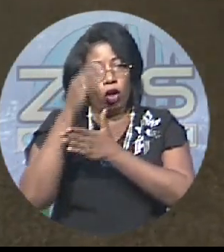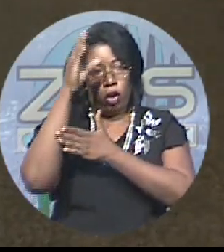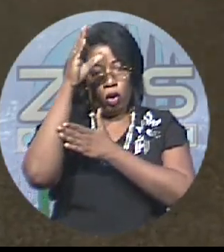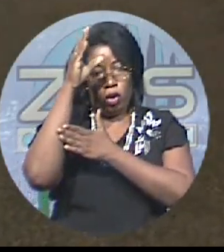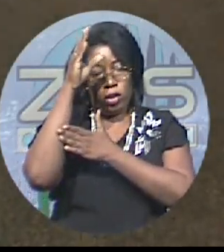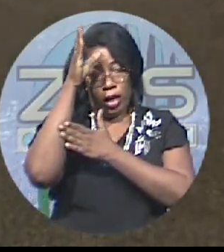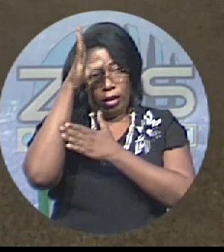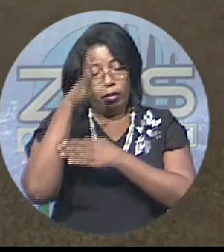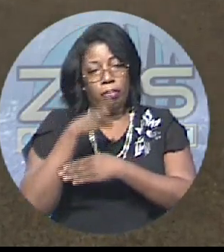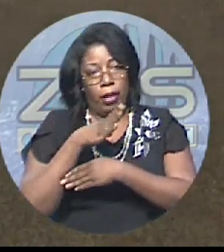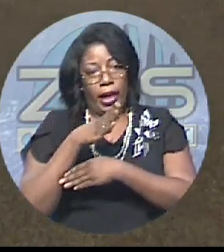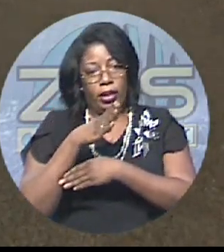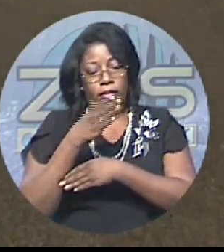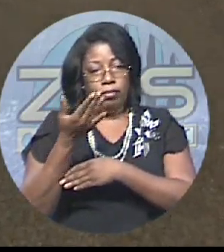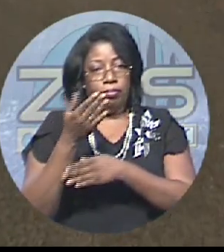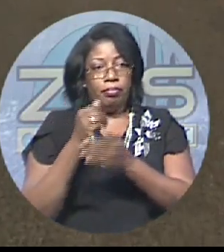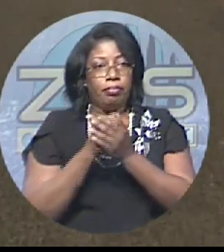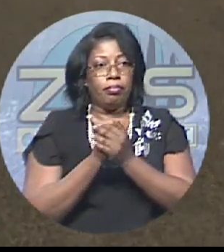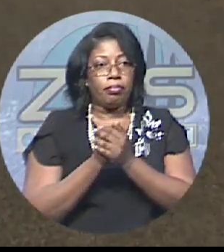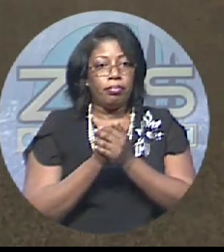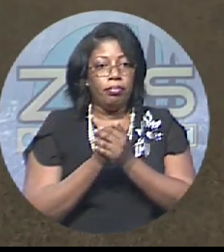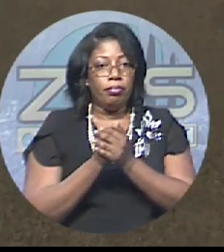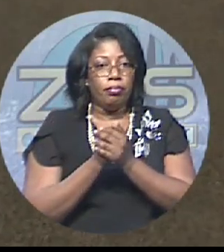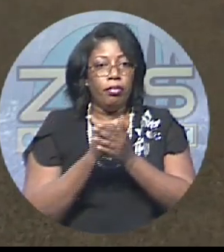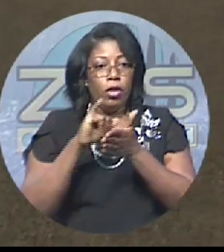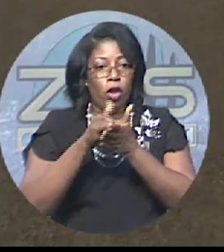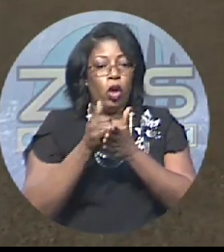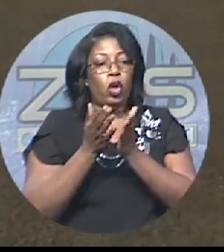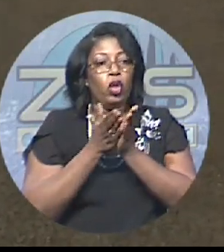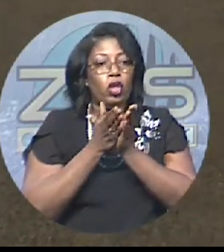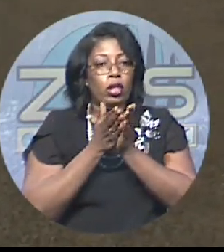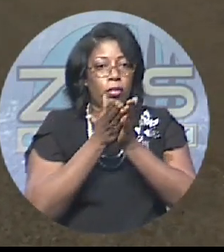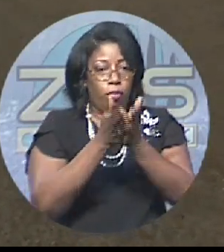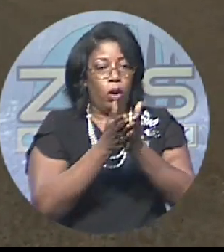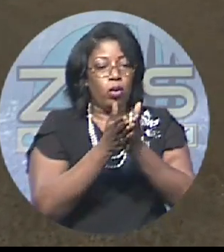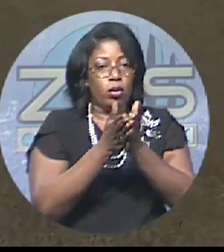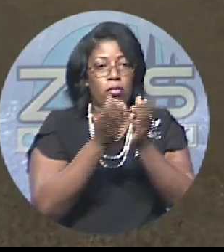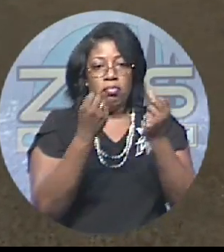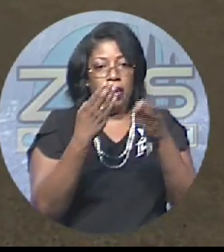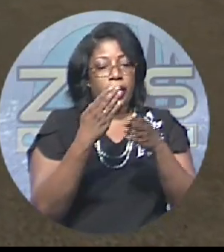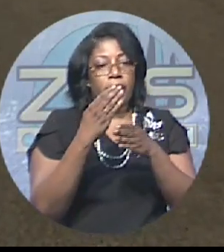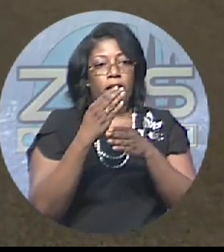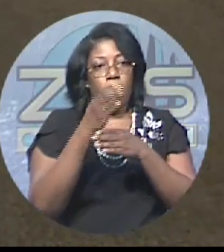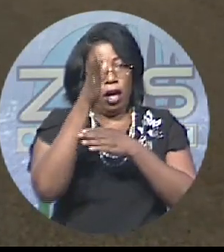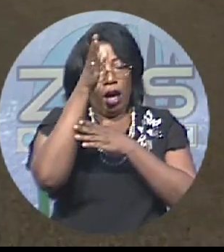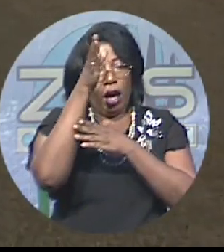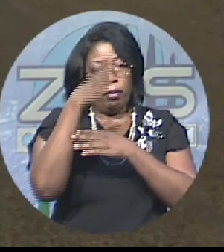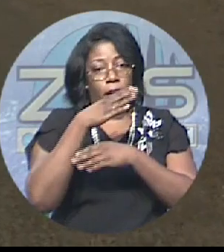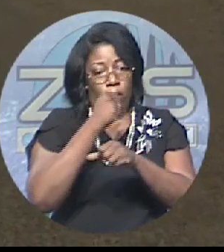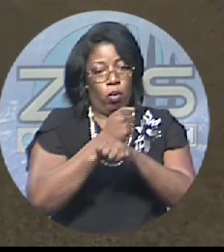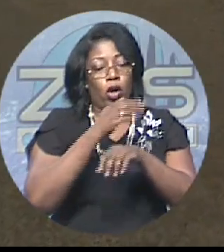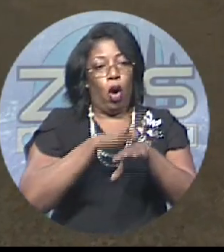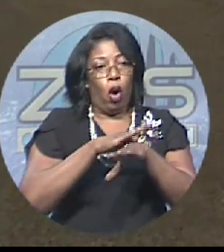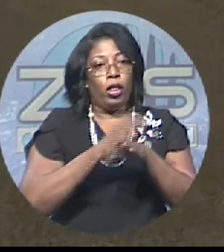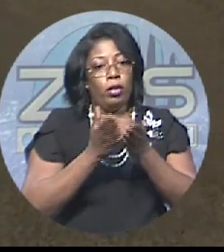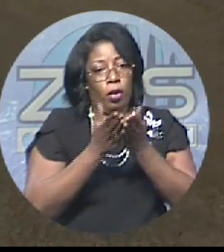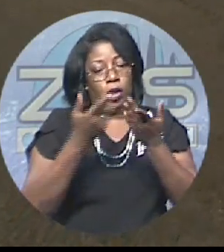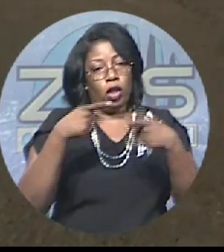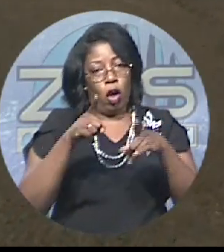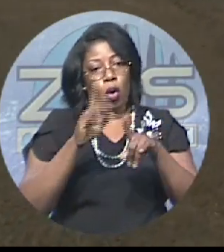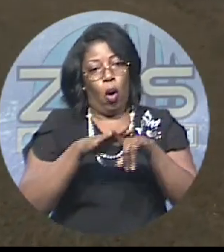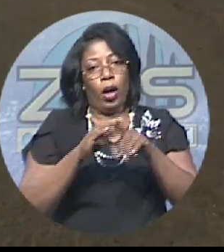I mean, like that's, they, those boats employed most of the young men in Long Island. That's how they make their living, by going to the sea,